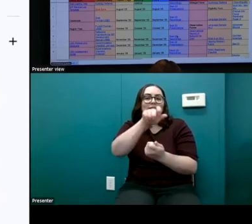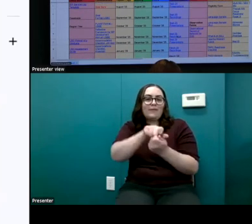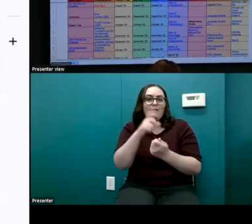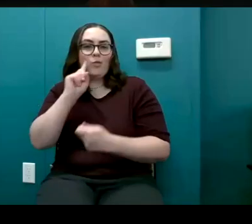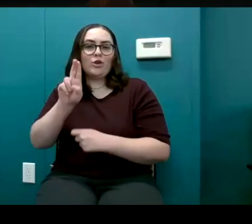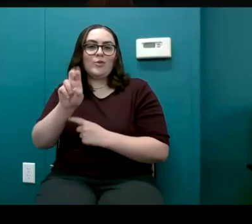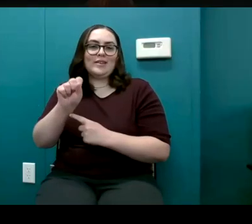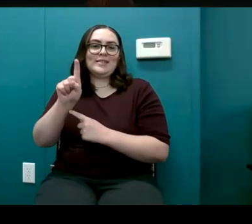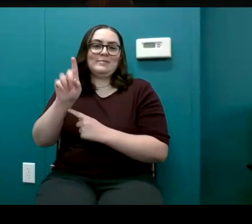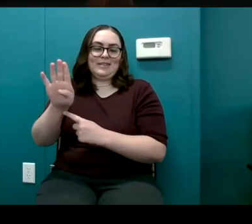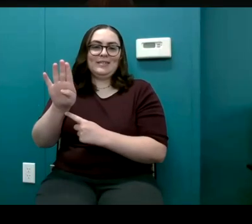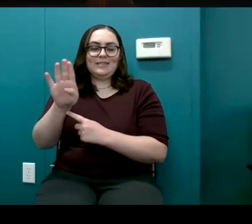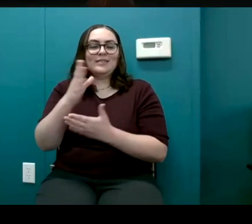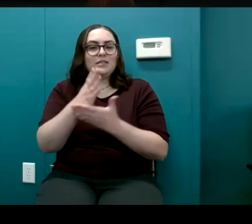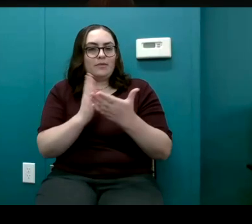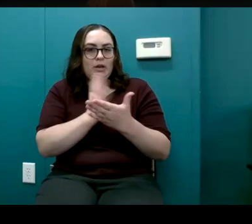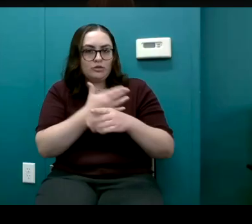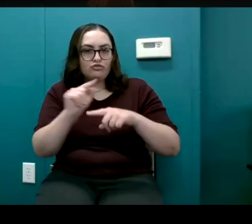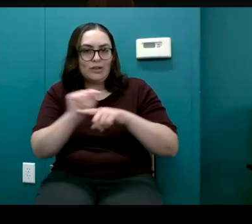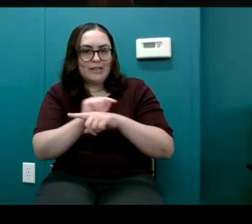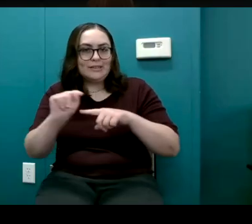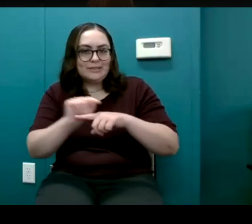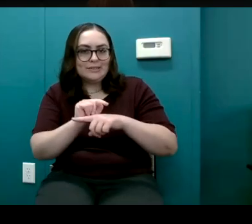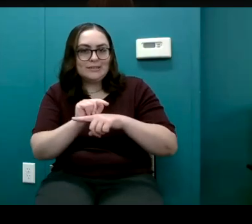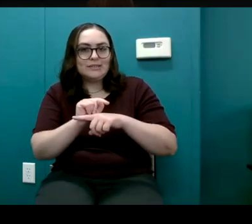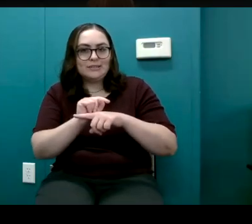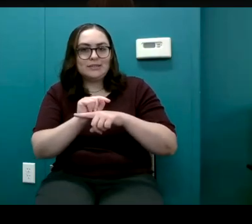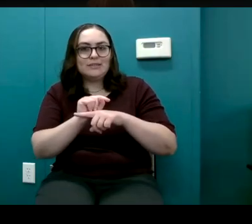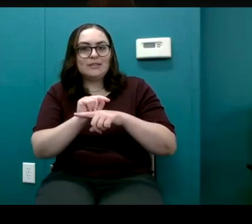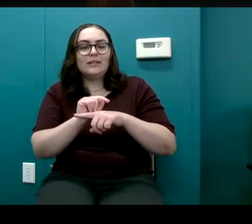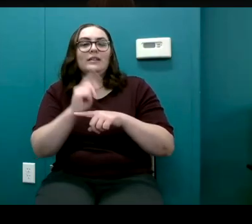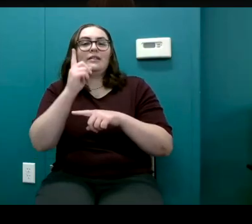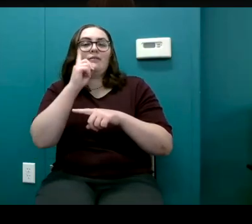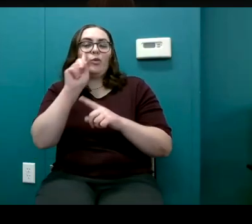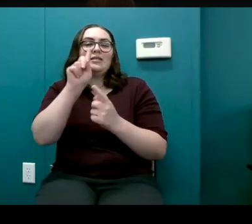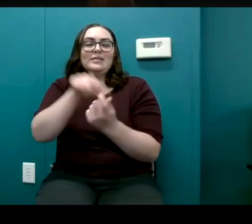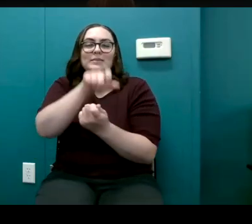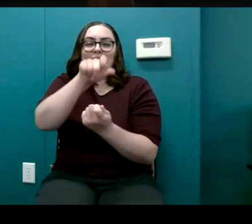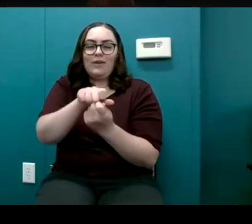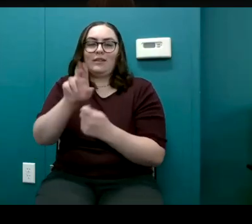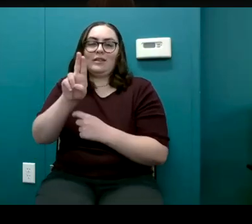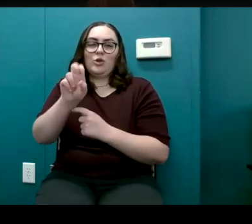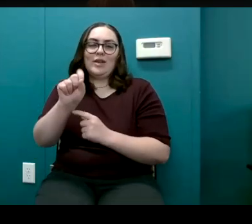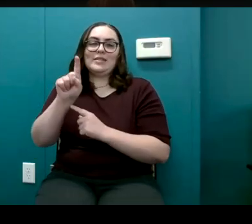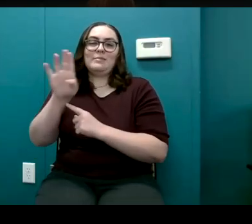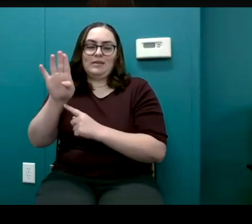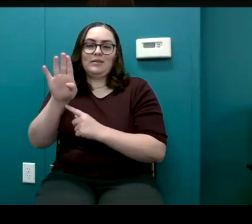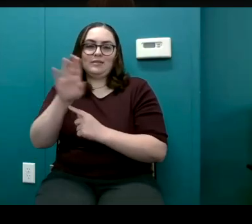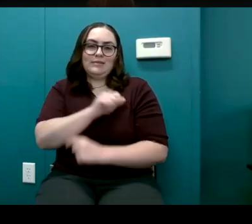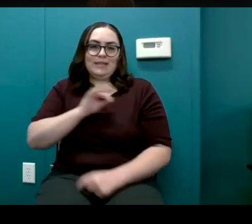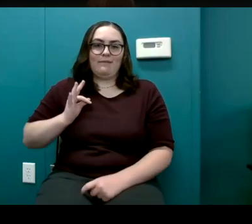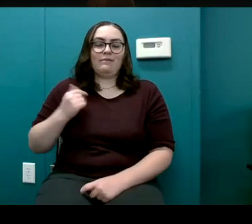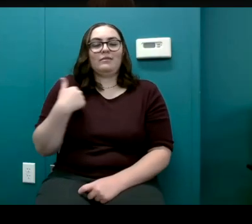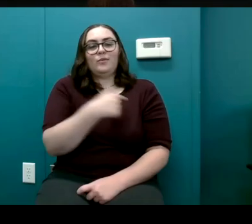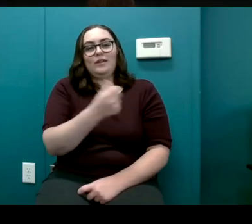the trainings that we've had have been given specifically to us. So we understand copyright and all